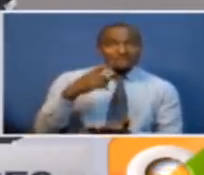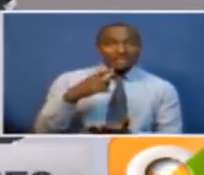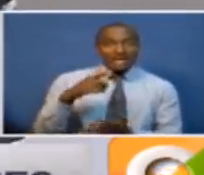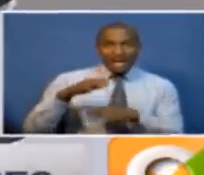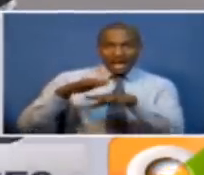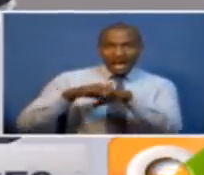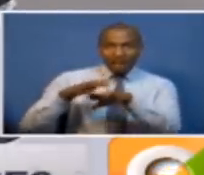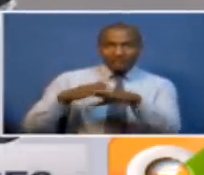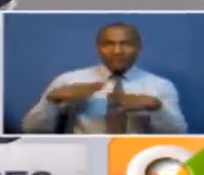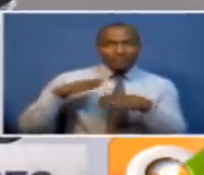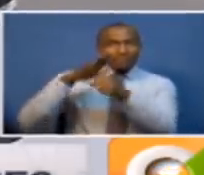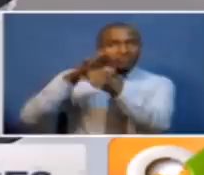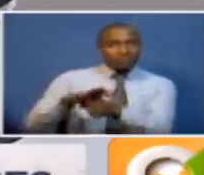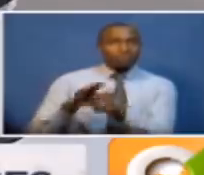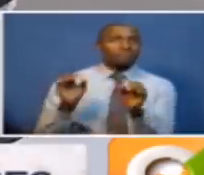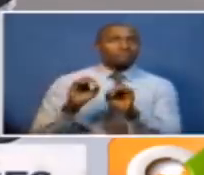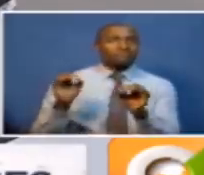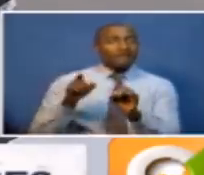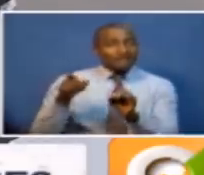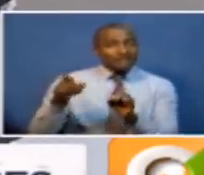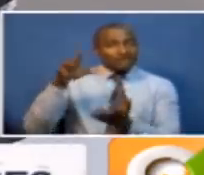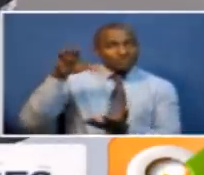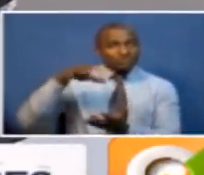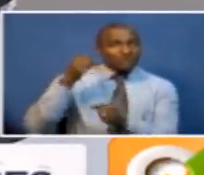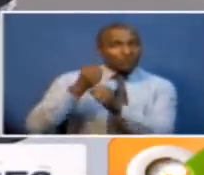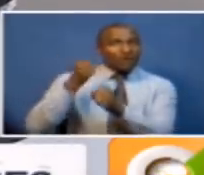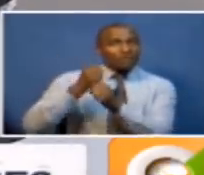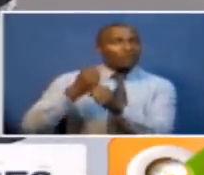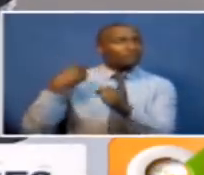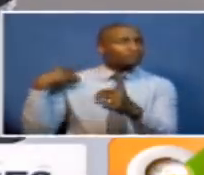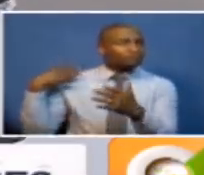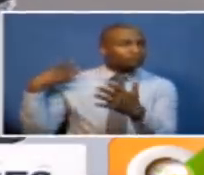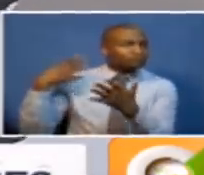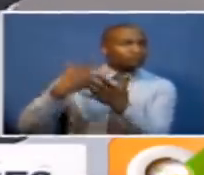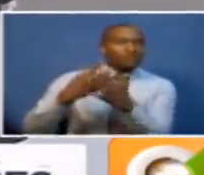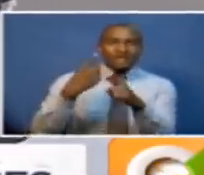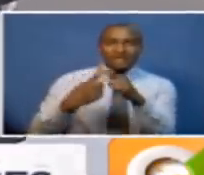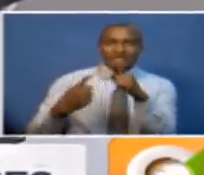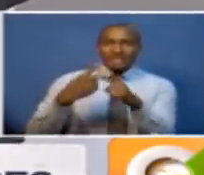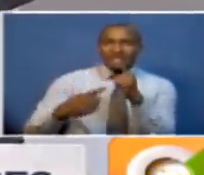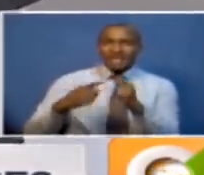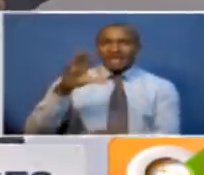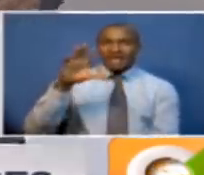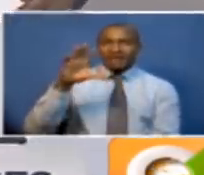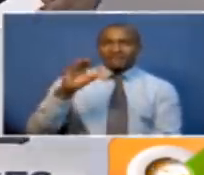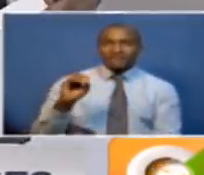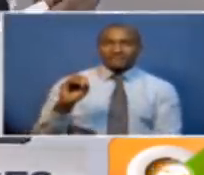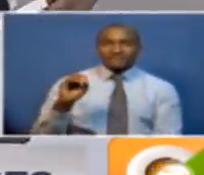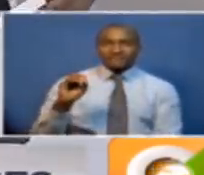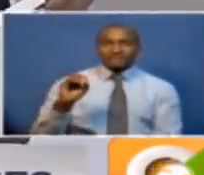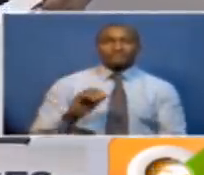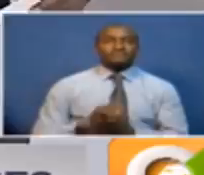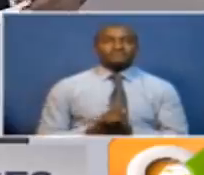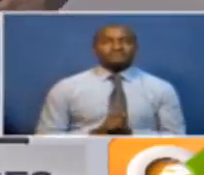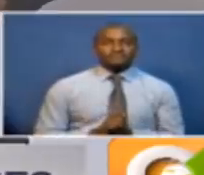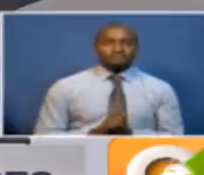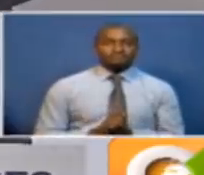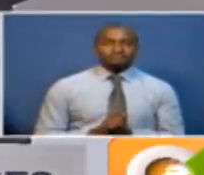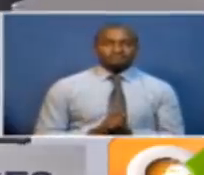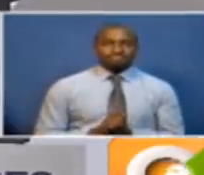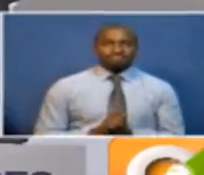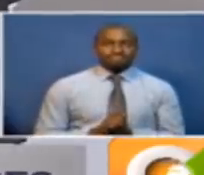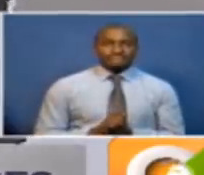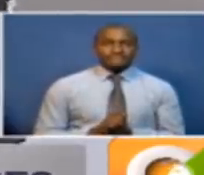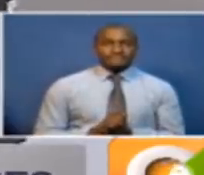says it has been serving Kenyans of all demographics for more than 50 years. Well, let's take a look at what